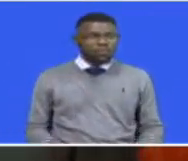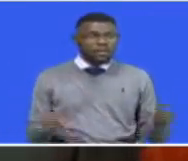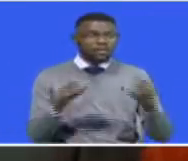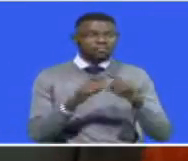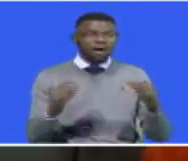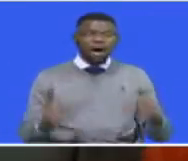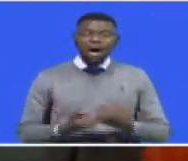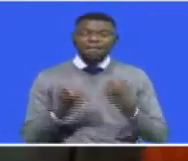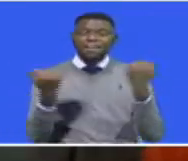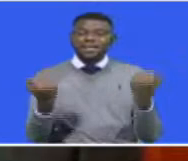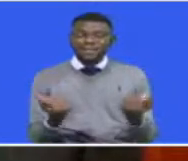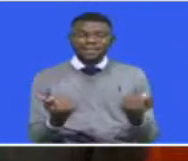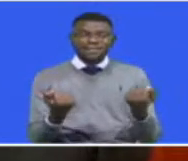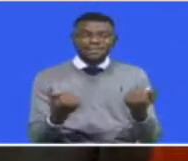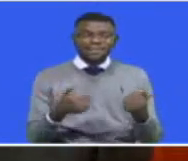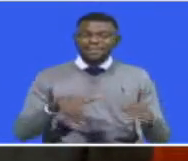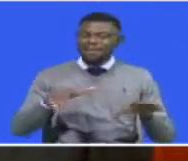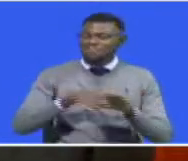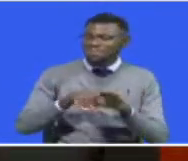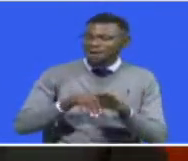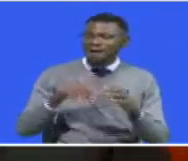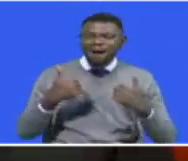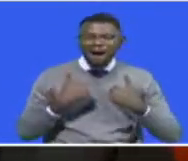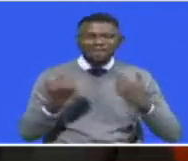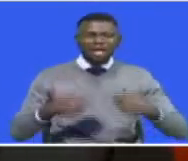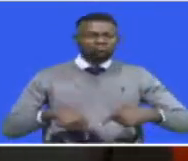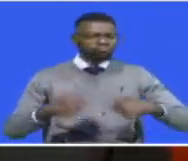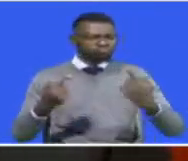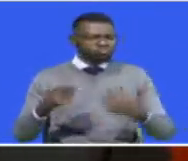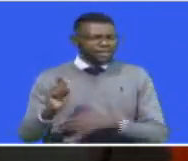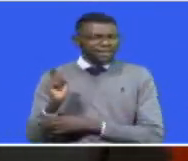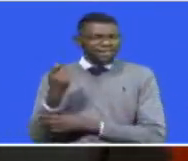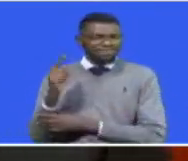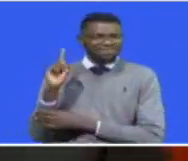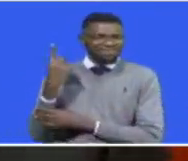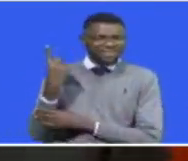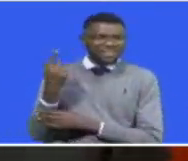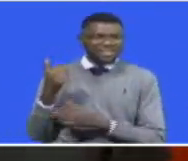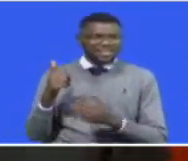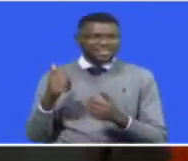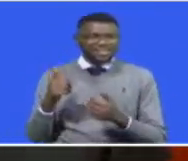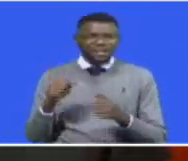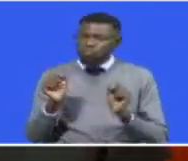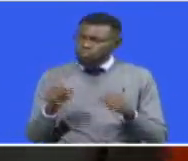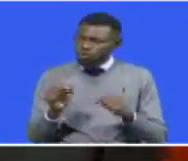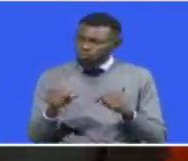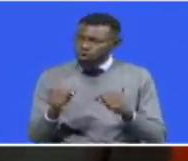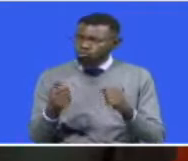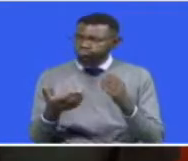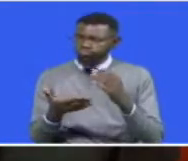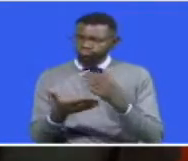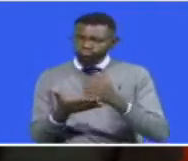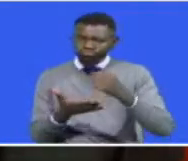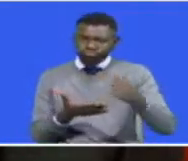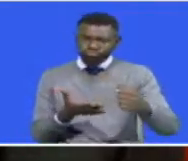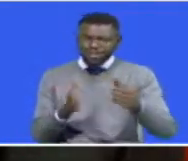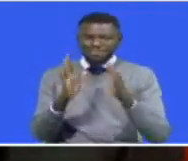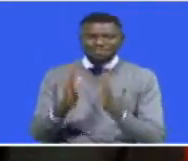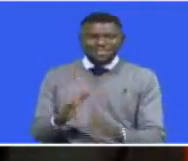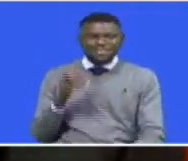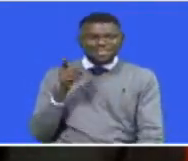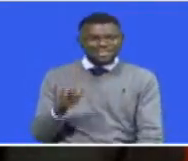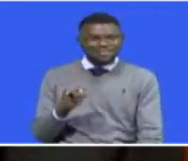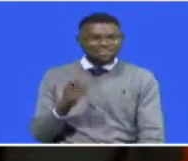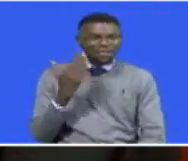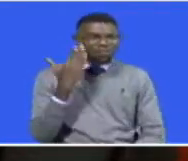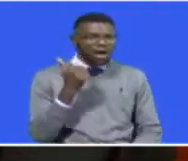any of the members is conflicted, Kenya Kwanza has committed to recuse that person so that you do not